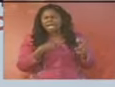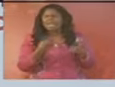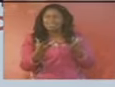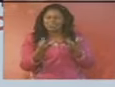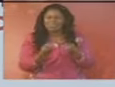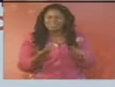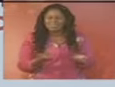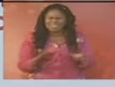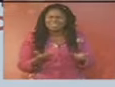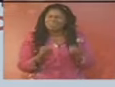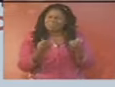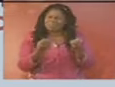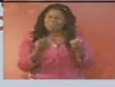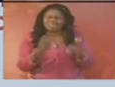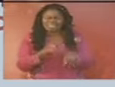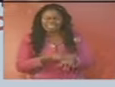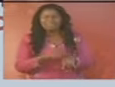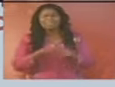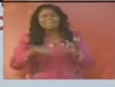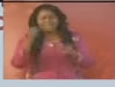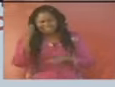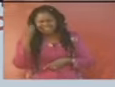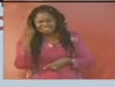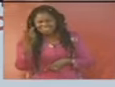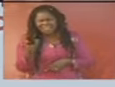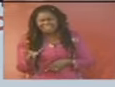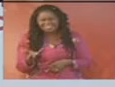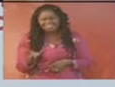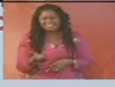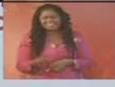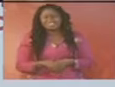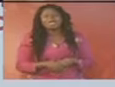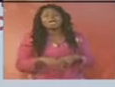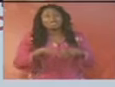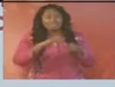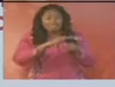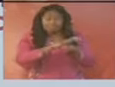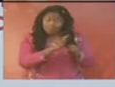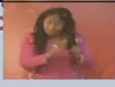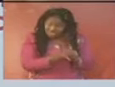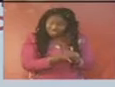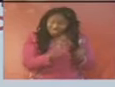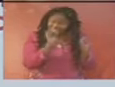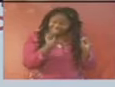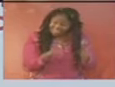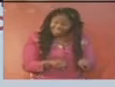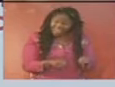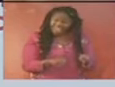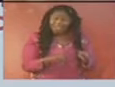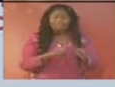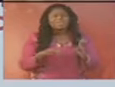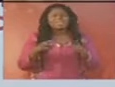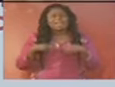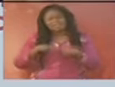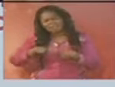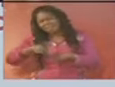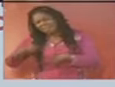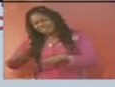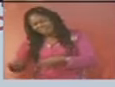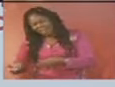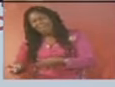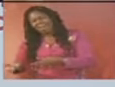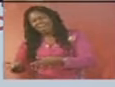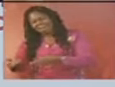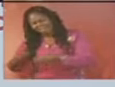understand that outside of COVID, we still have another healthcare system to run. And let me explain to